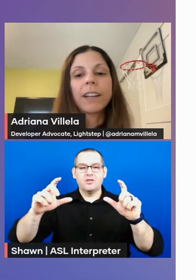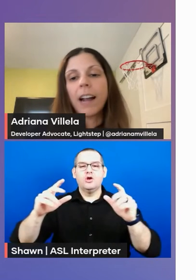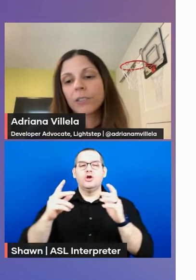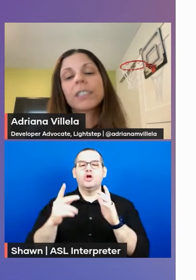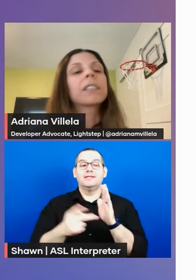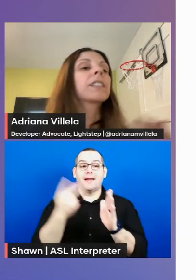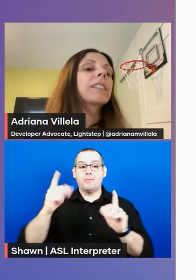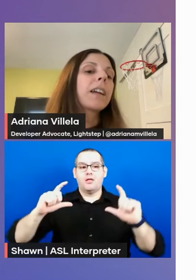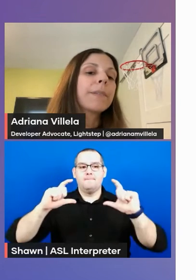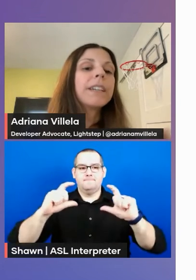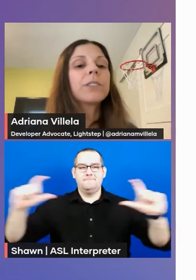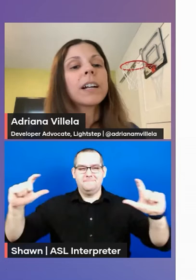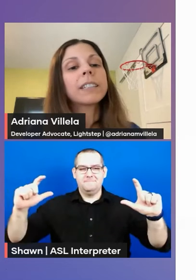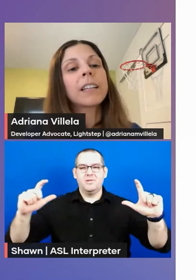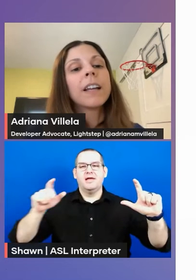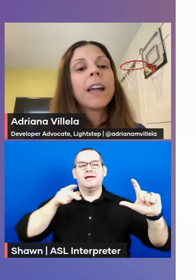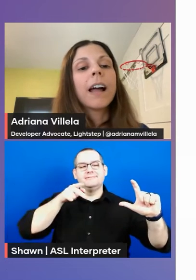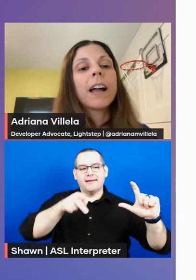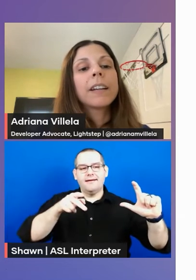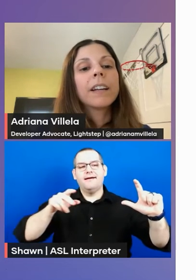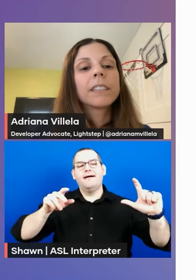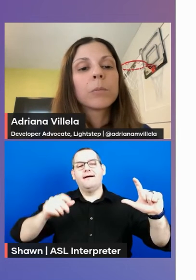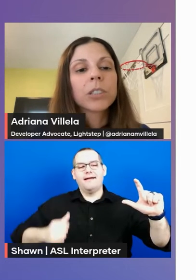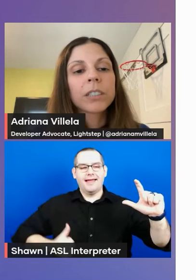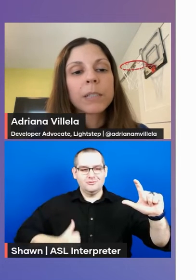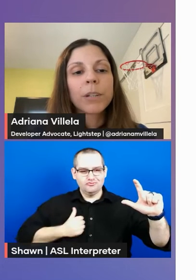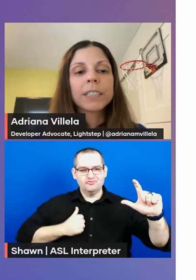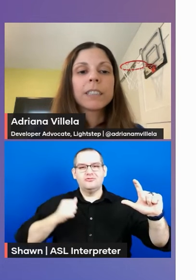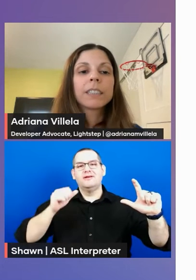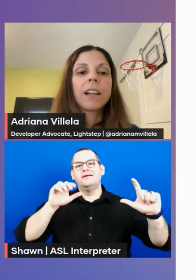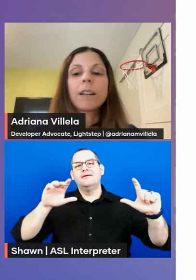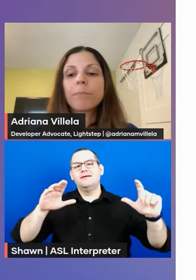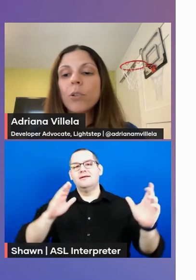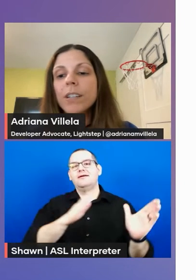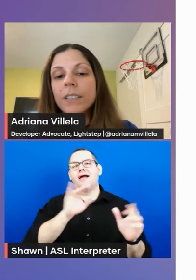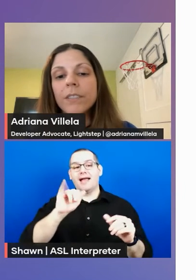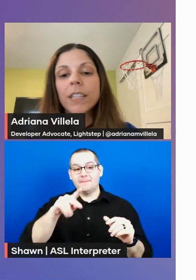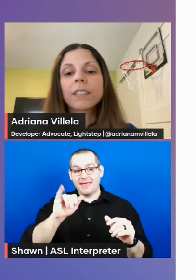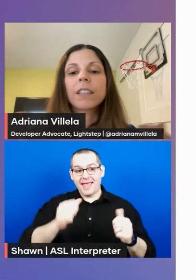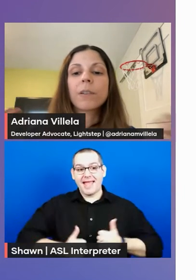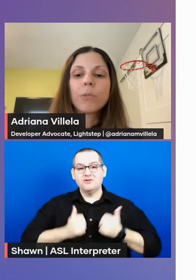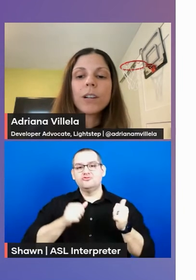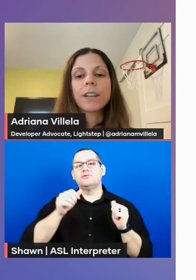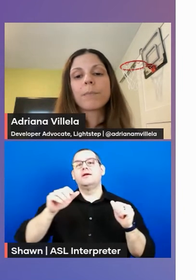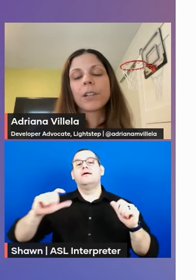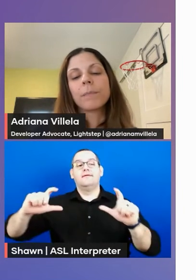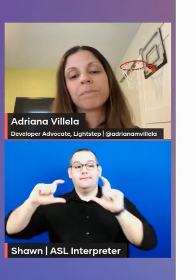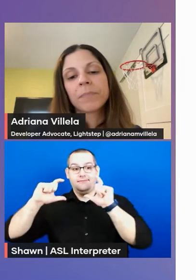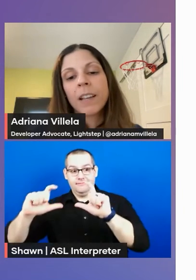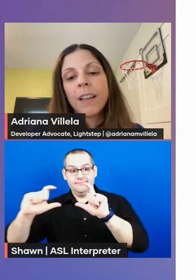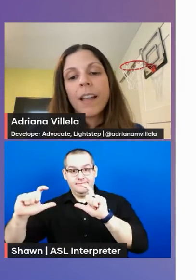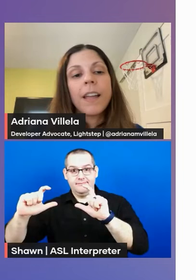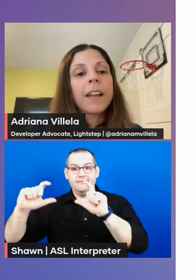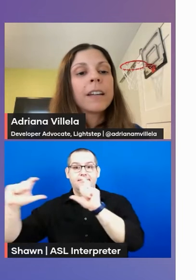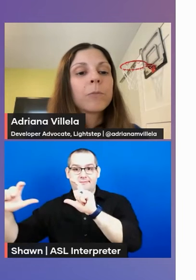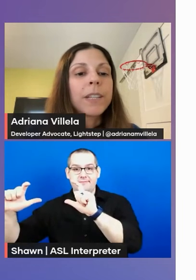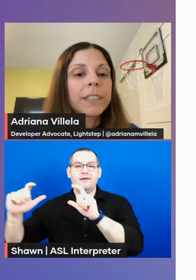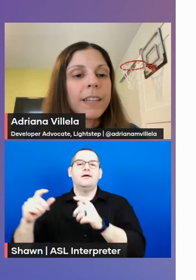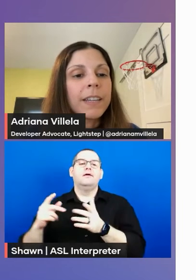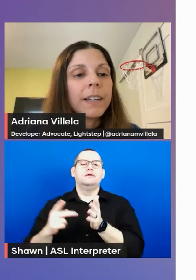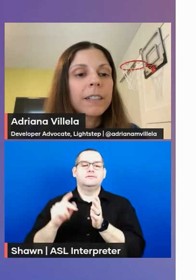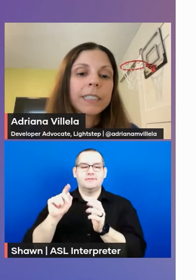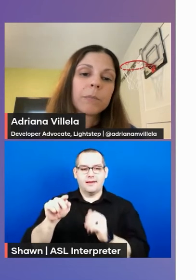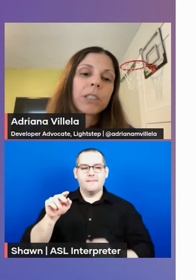braces dot address gives us the IP address, and double curly braces dot port gives us the port number. And